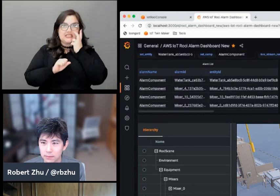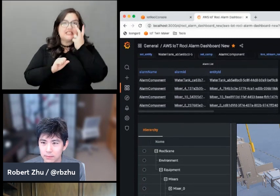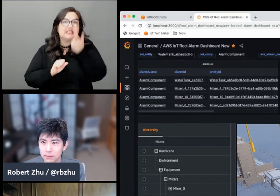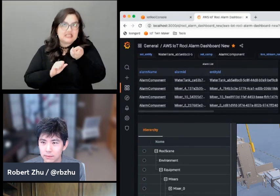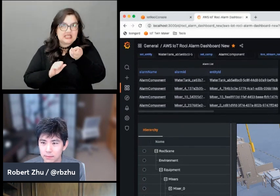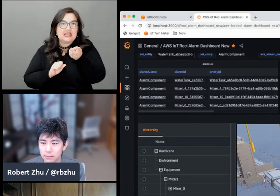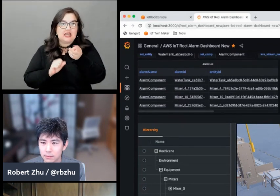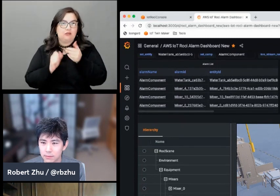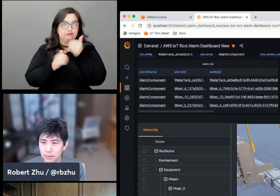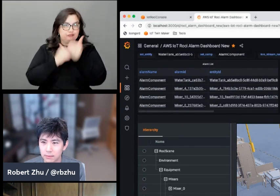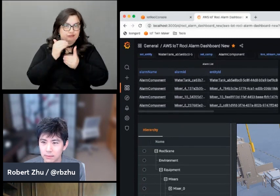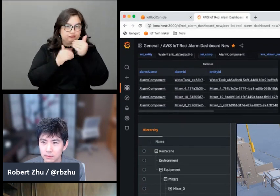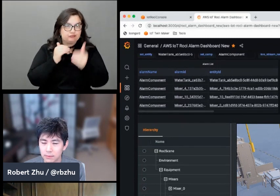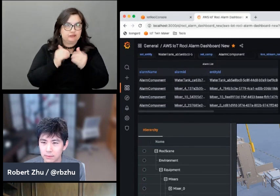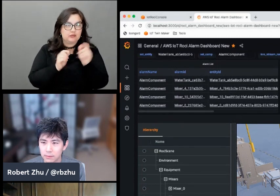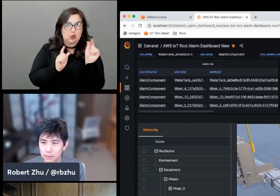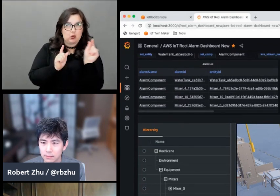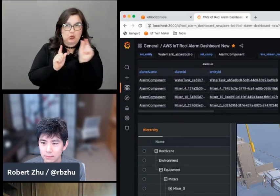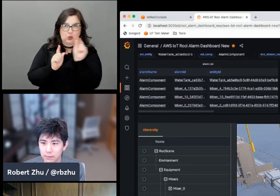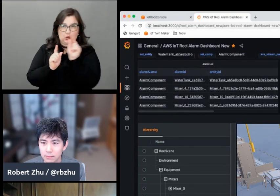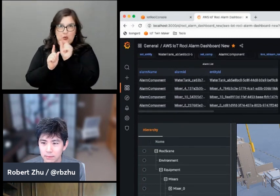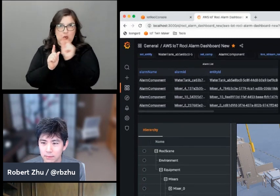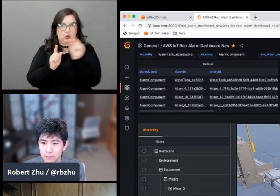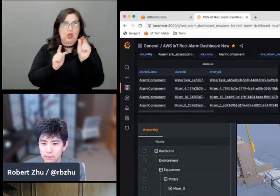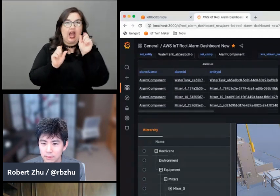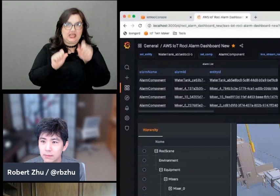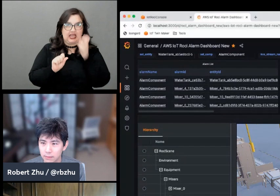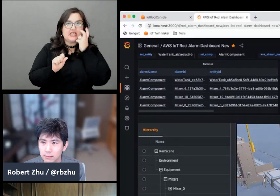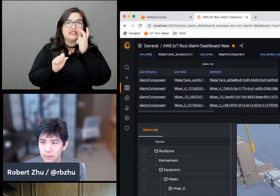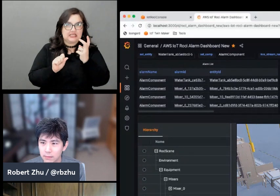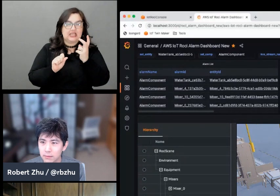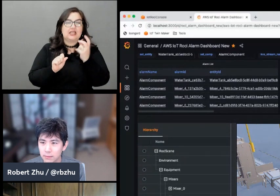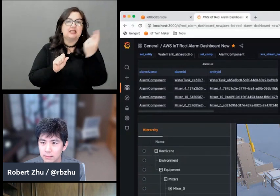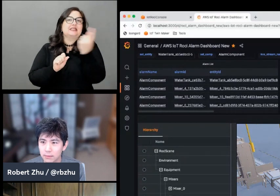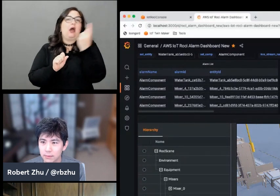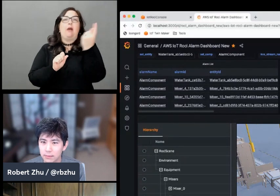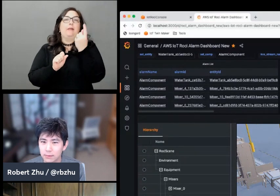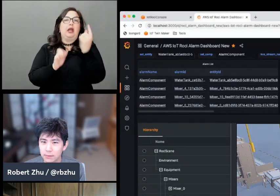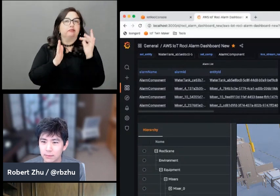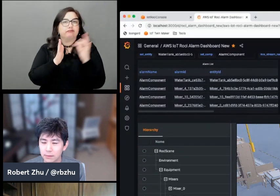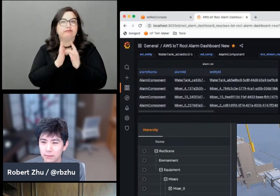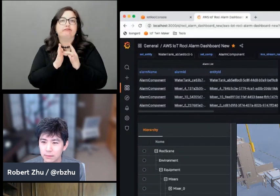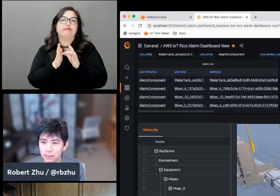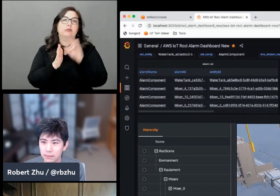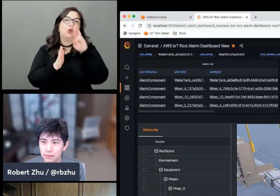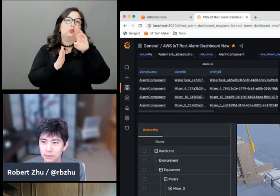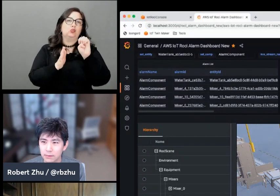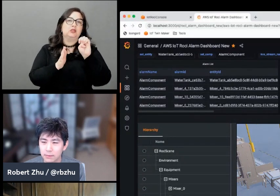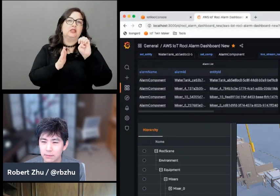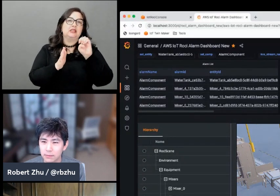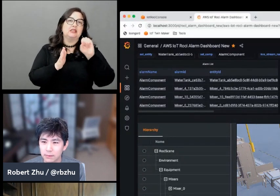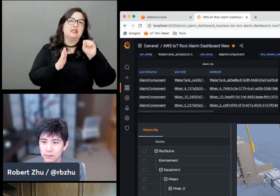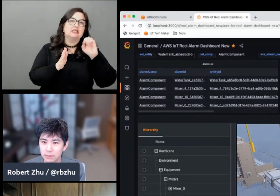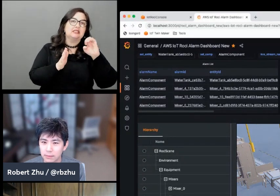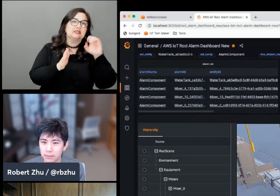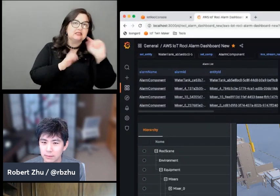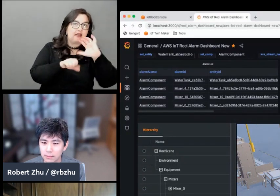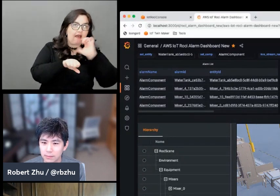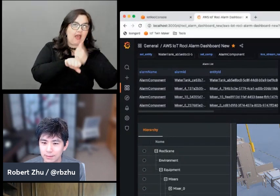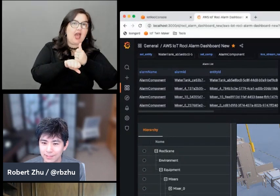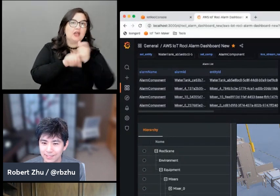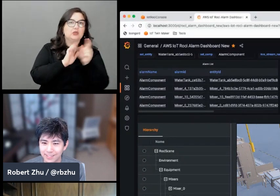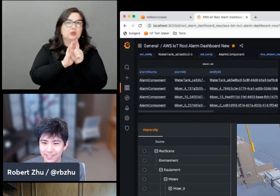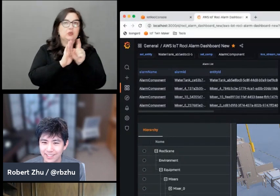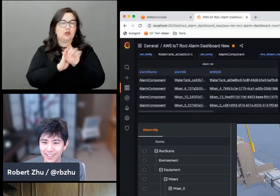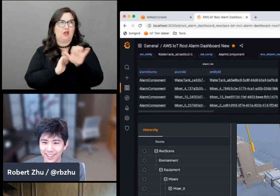through an oscillation of somebody, you know, resetting the alert and coming back in. And that so, sounds so useful